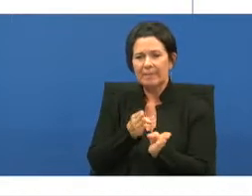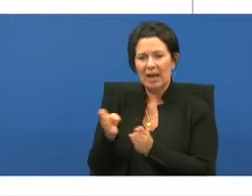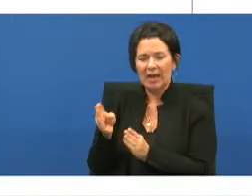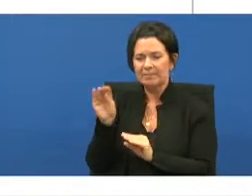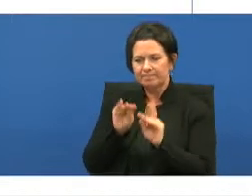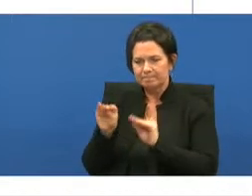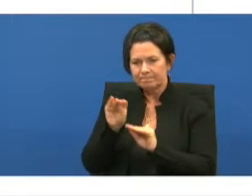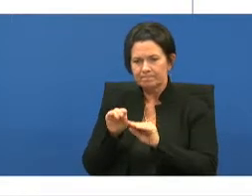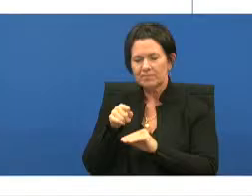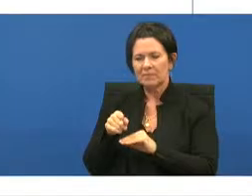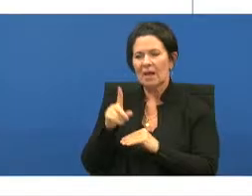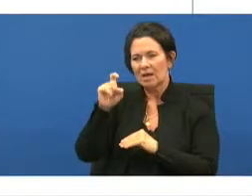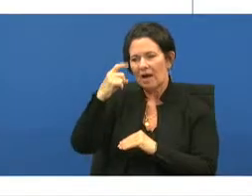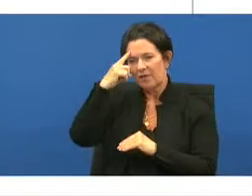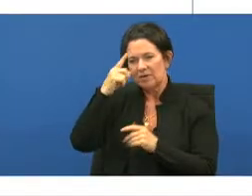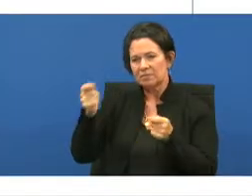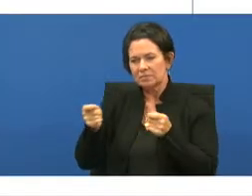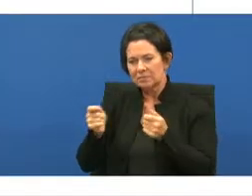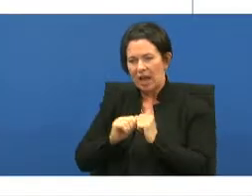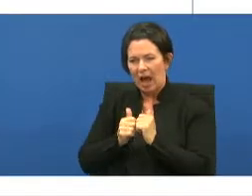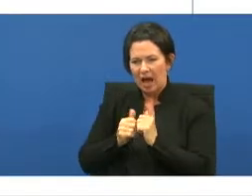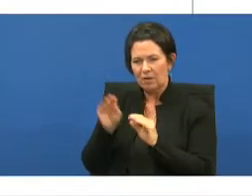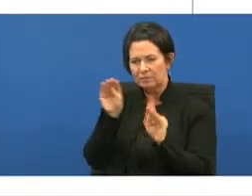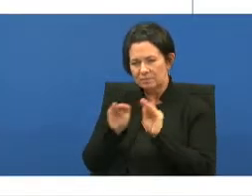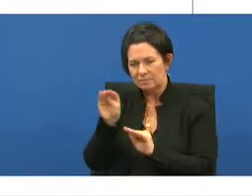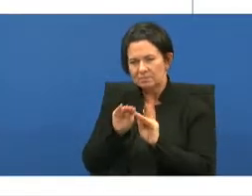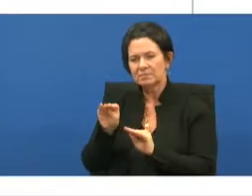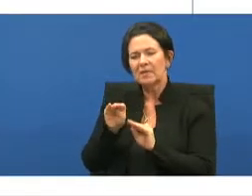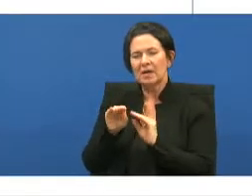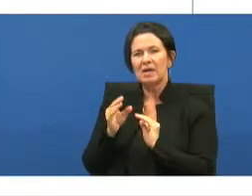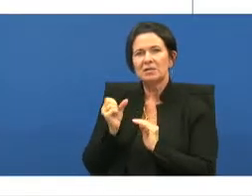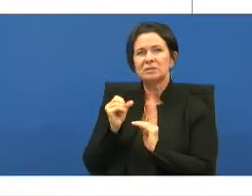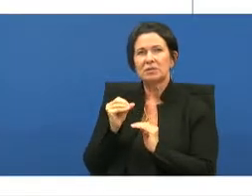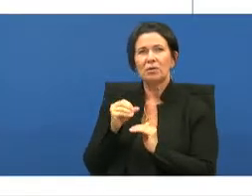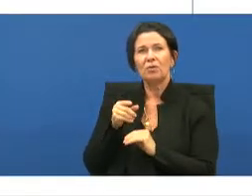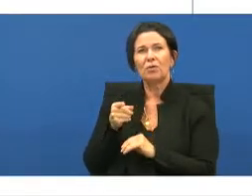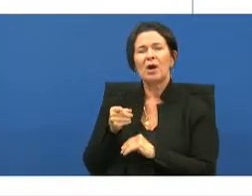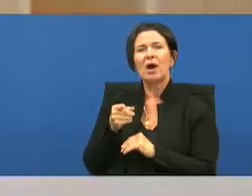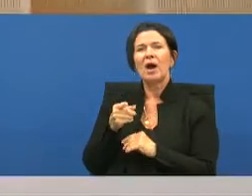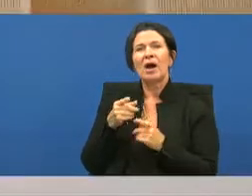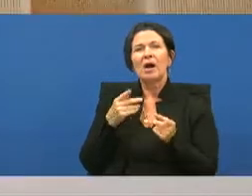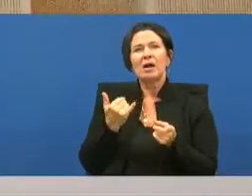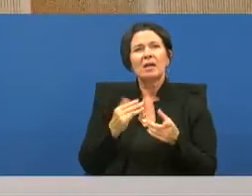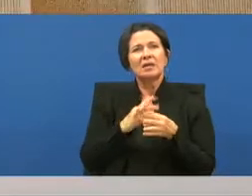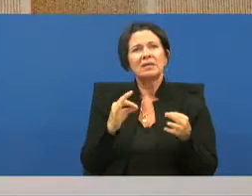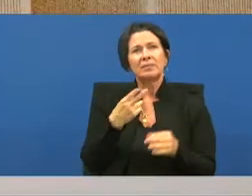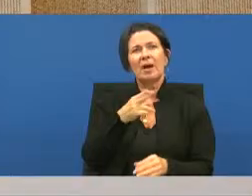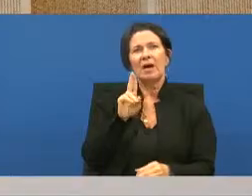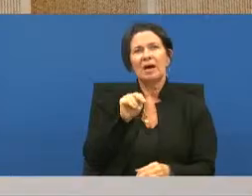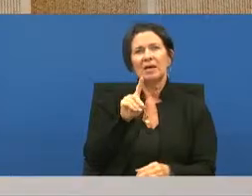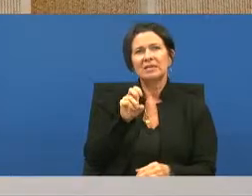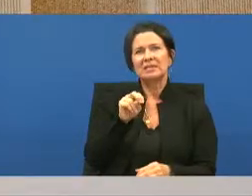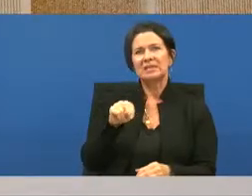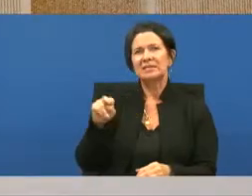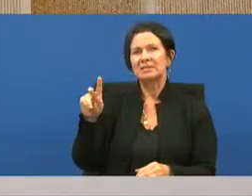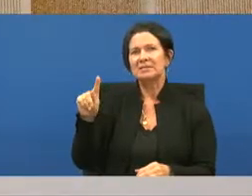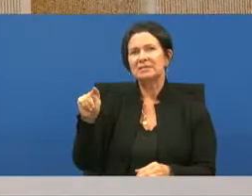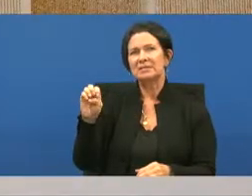together the governance structure for this. So just a little bit about the Hunden team and who and what we